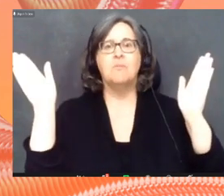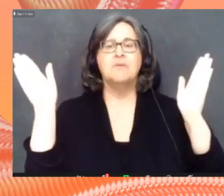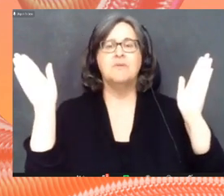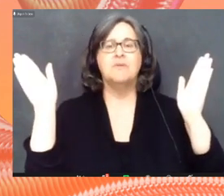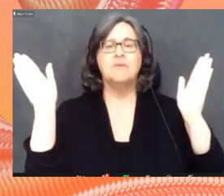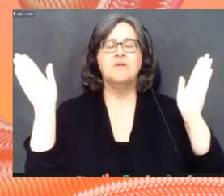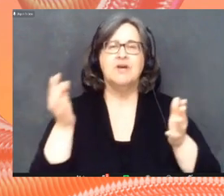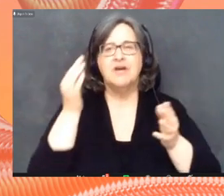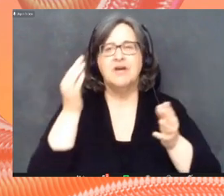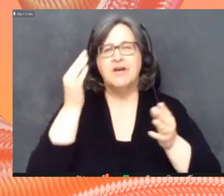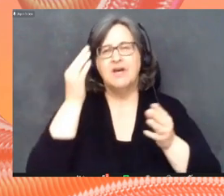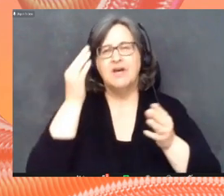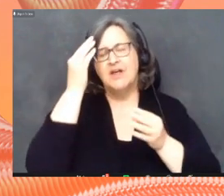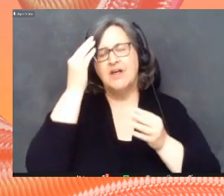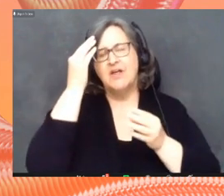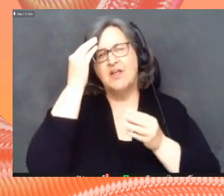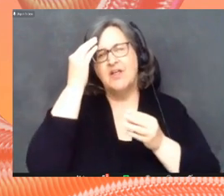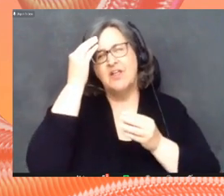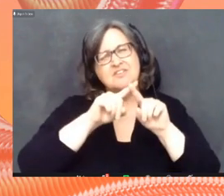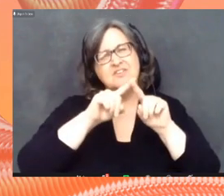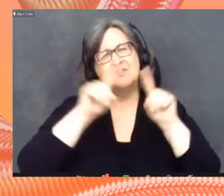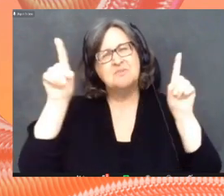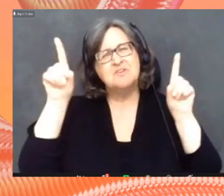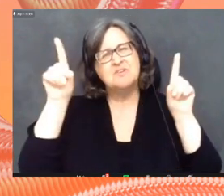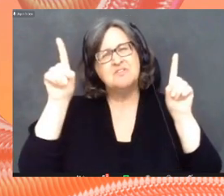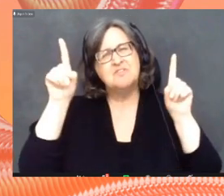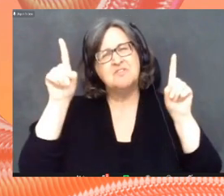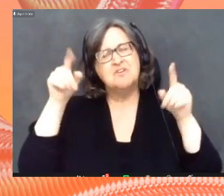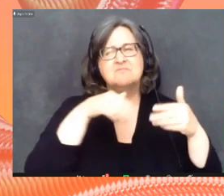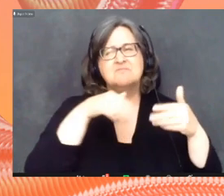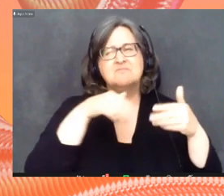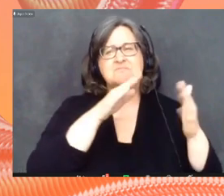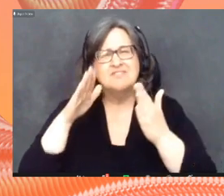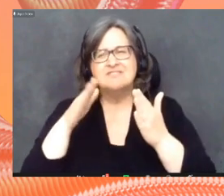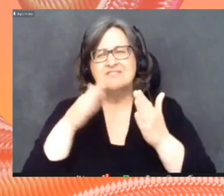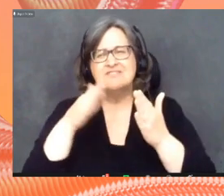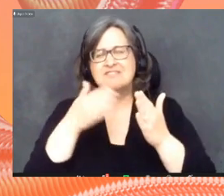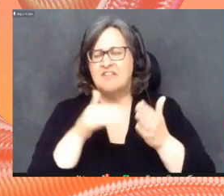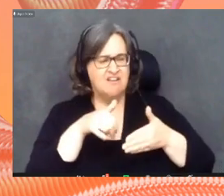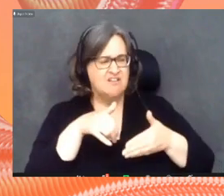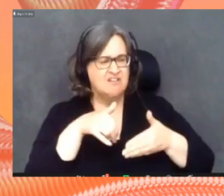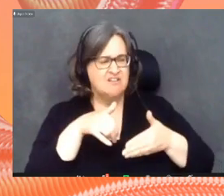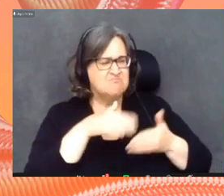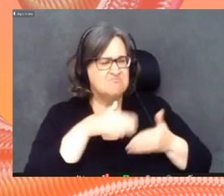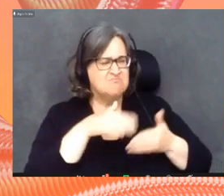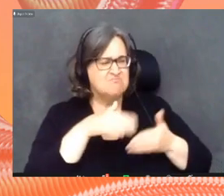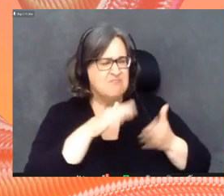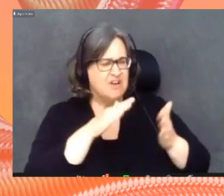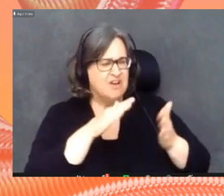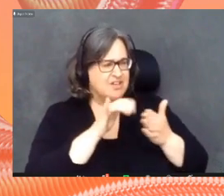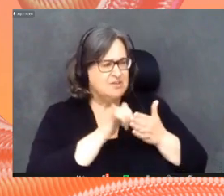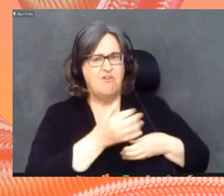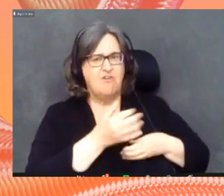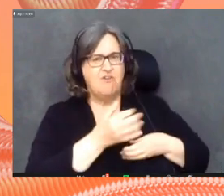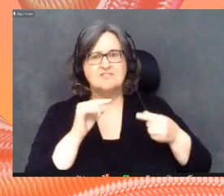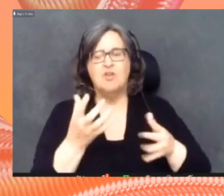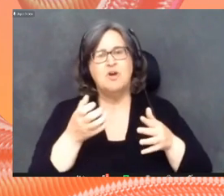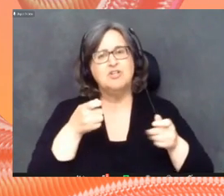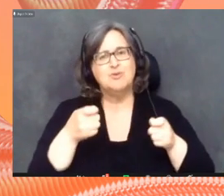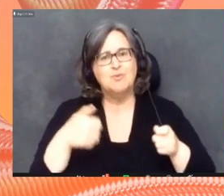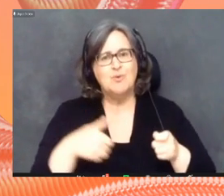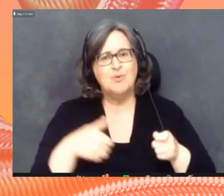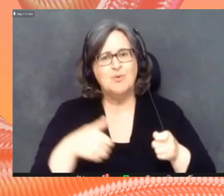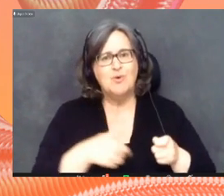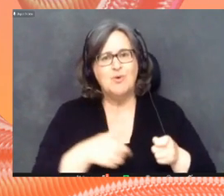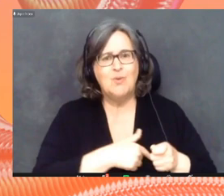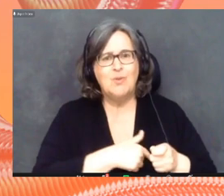thinking outside of the paradigms that cause harm and only want to control us without being,